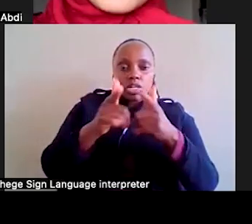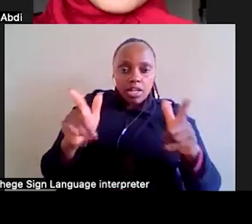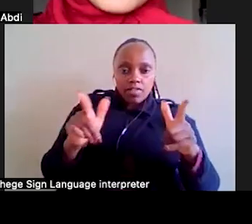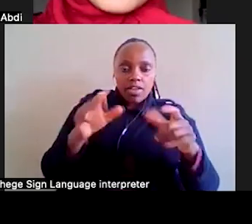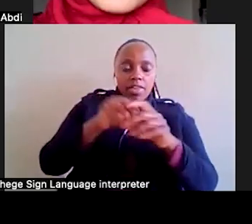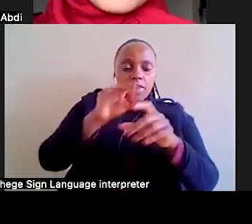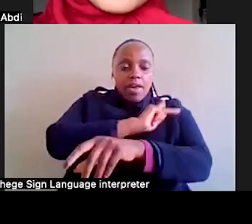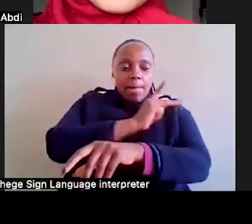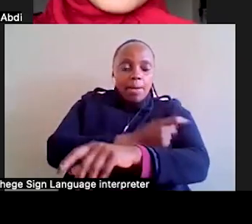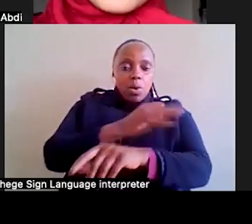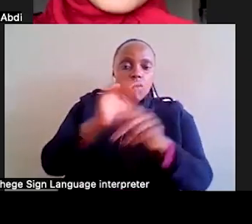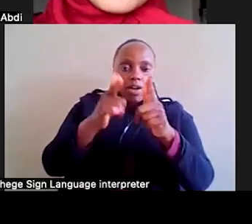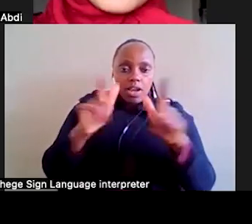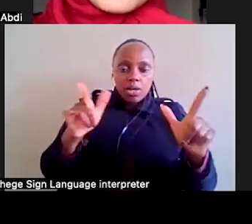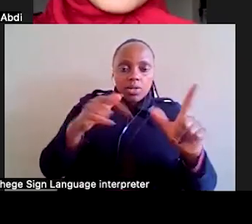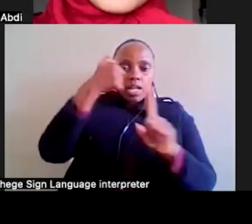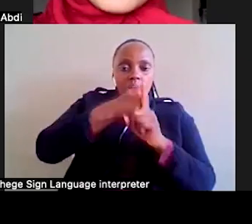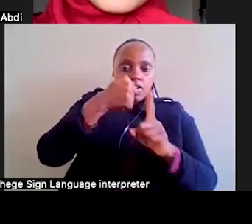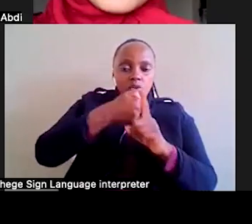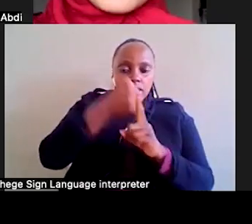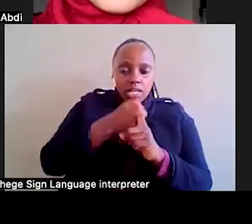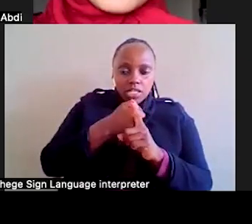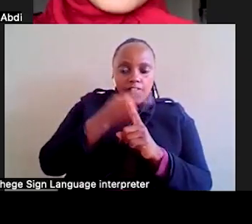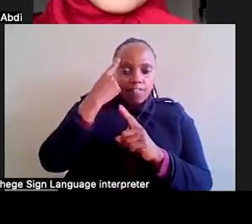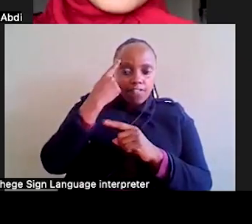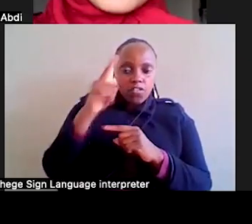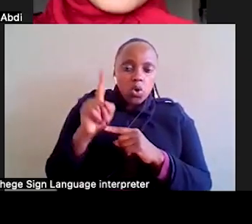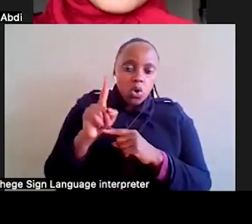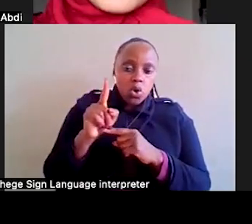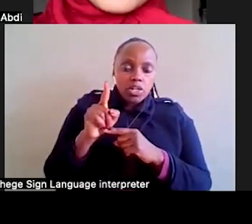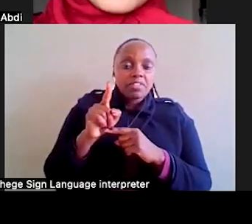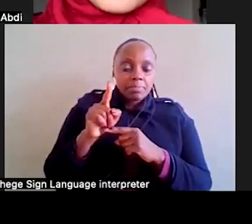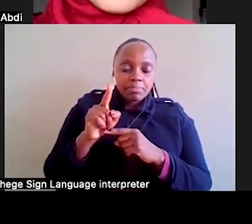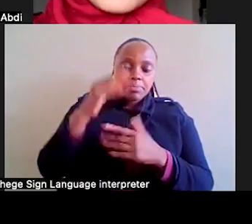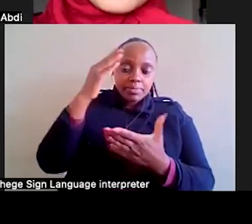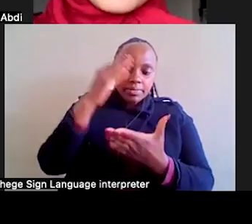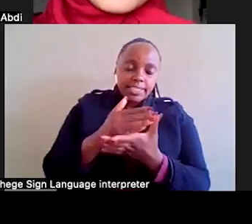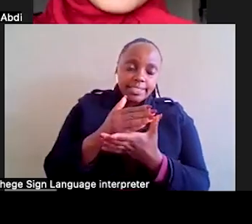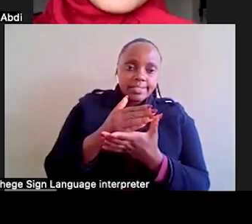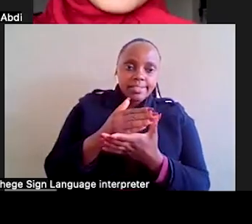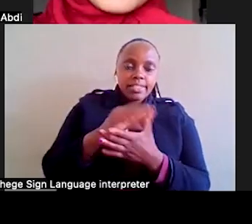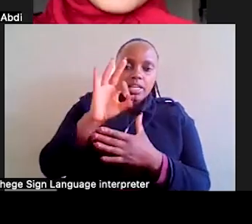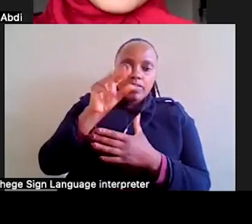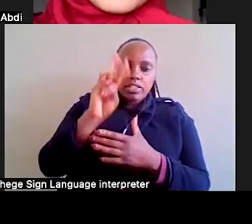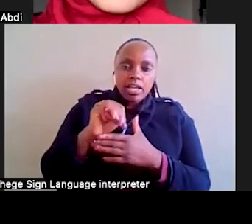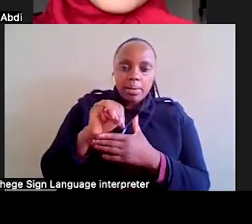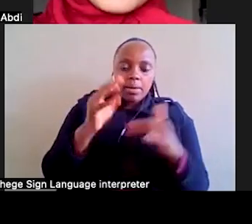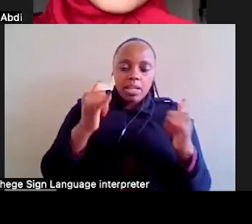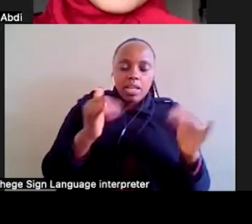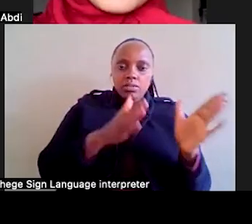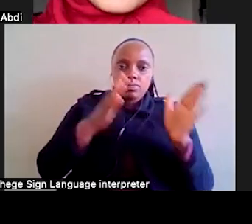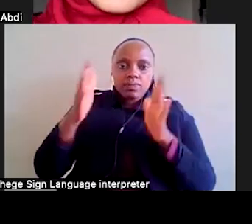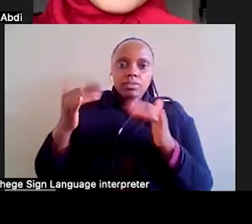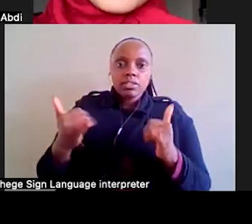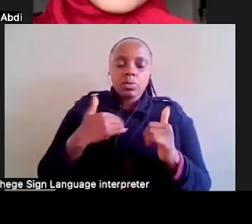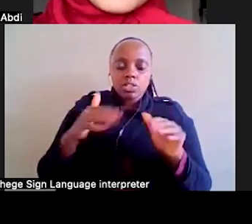of language in advocating on ending FGM. Right to